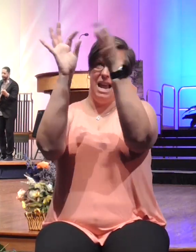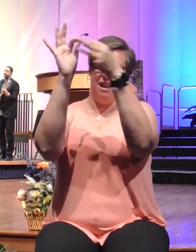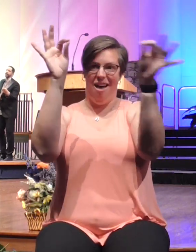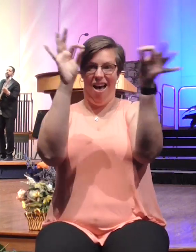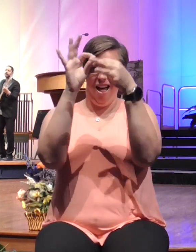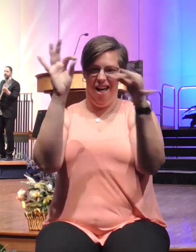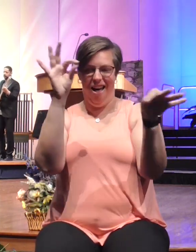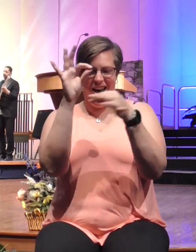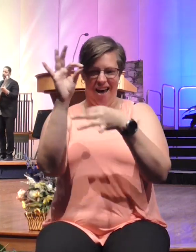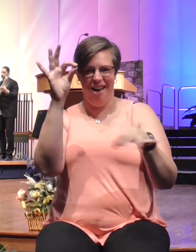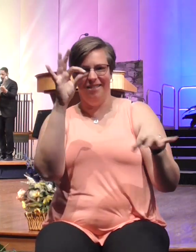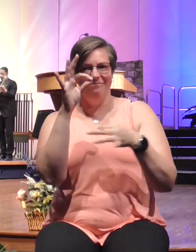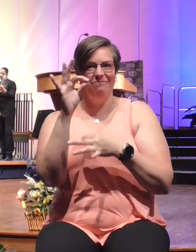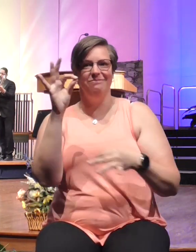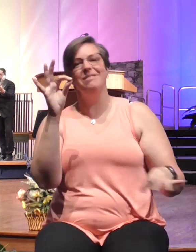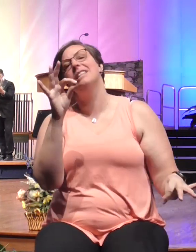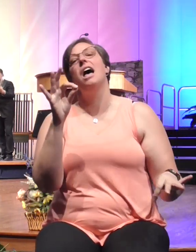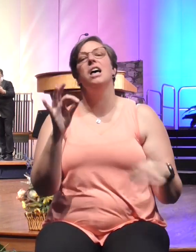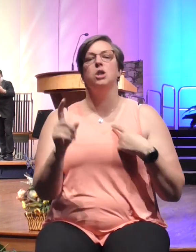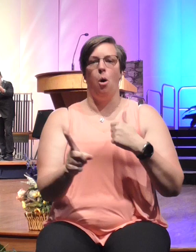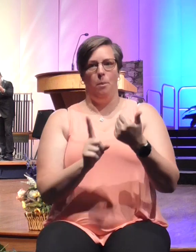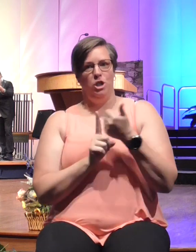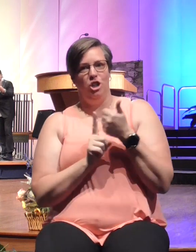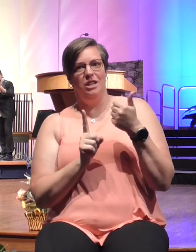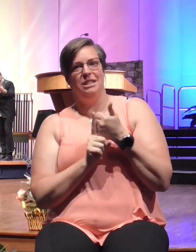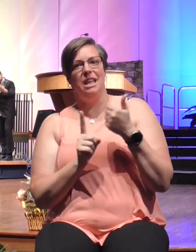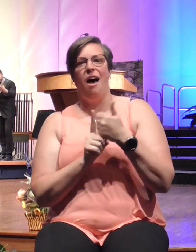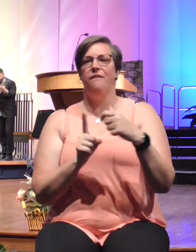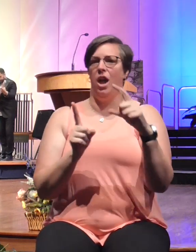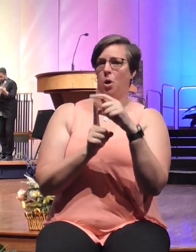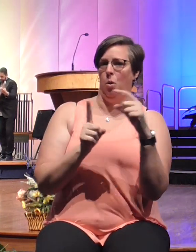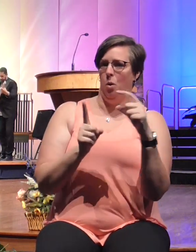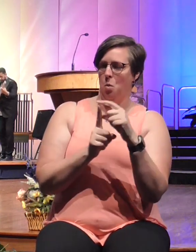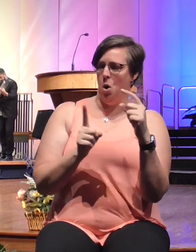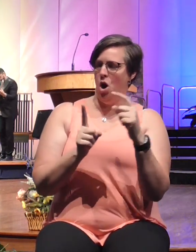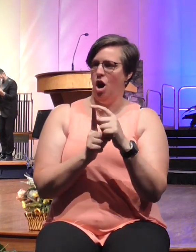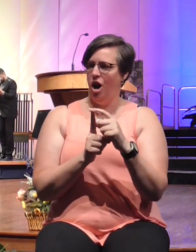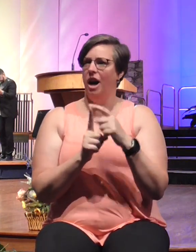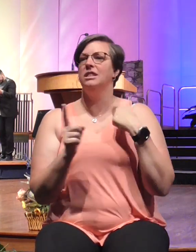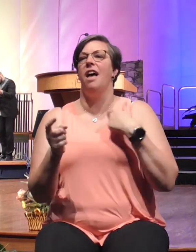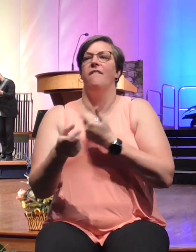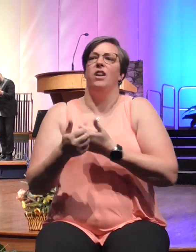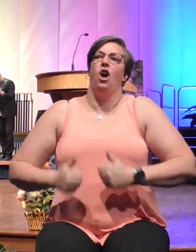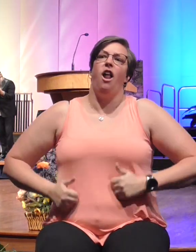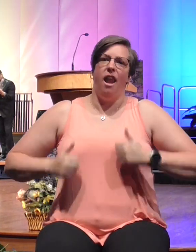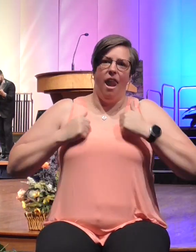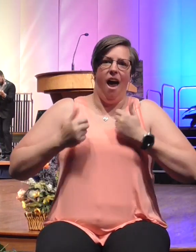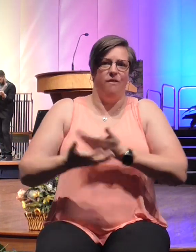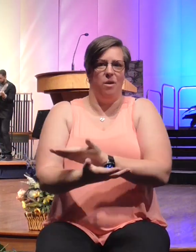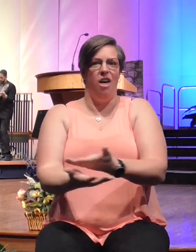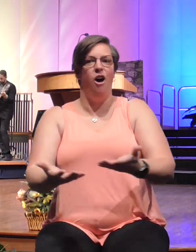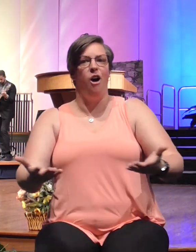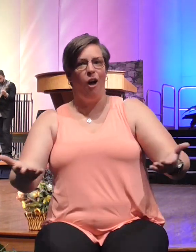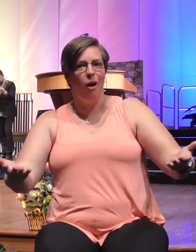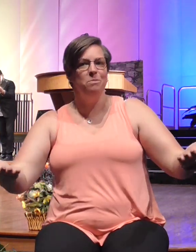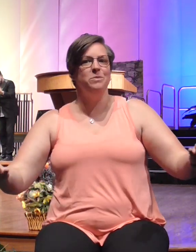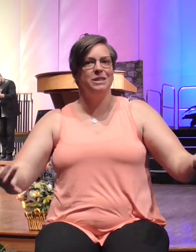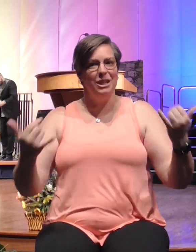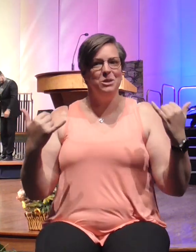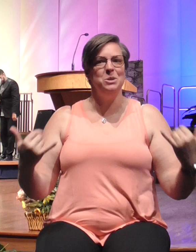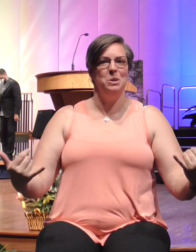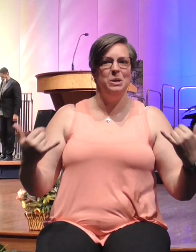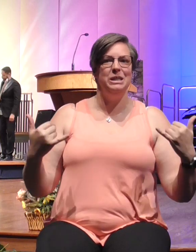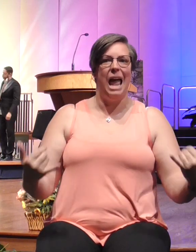your lips. Touch yourself in words unspoken, live your life with arms wide open. Today is where your